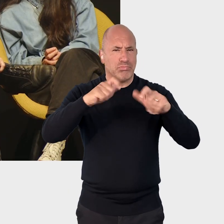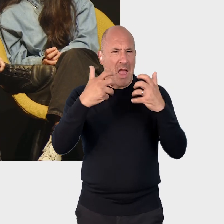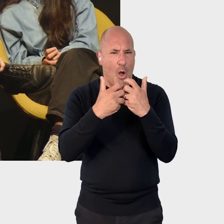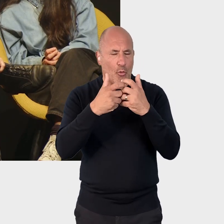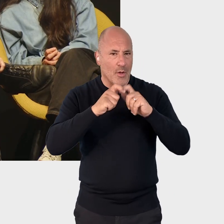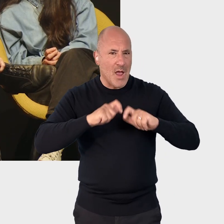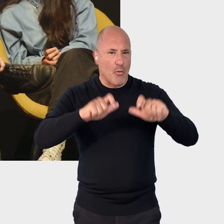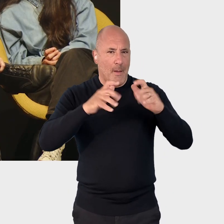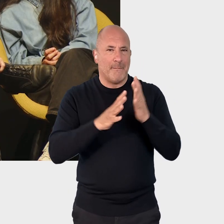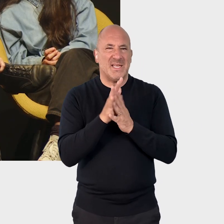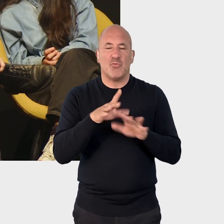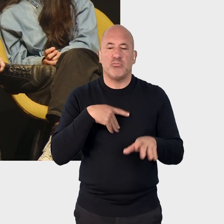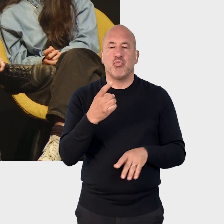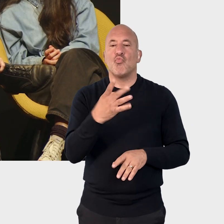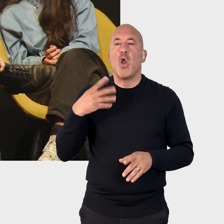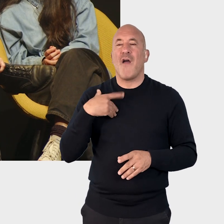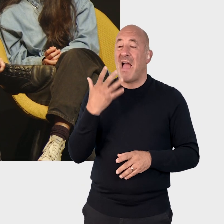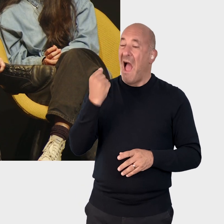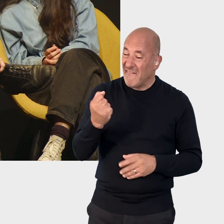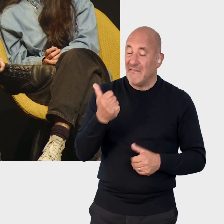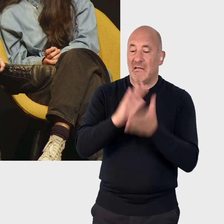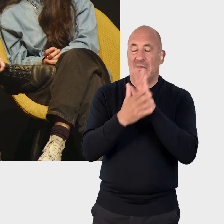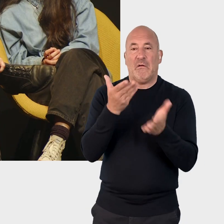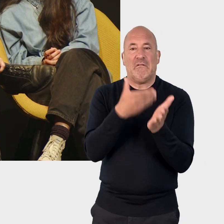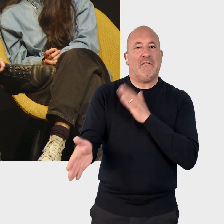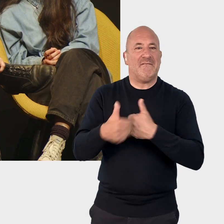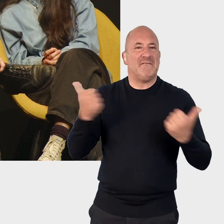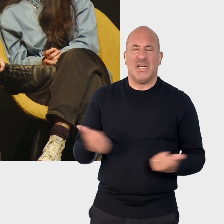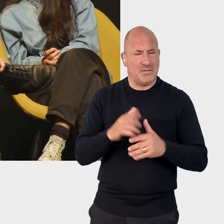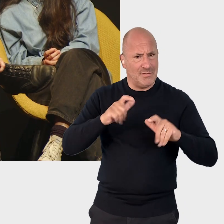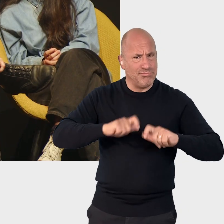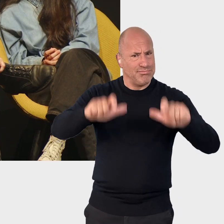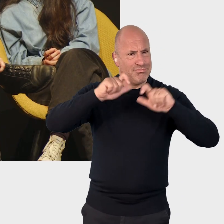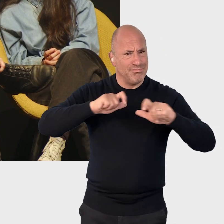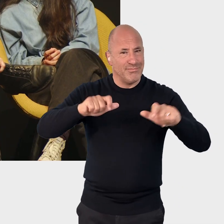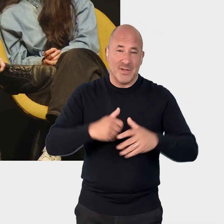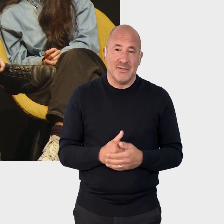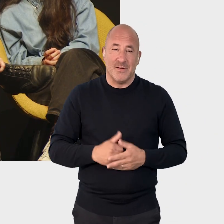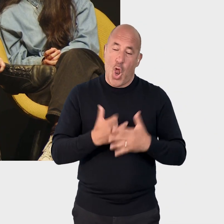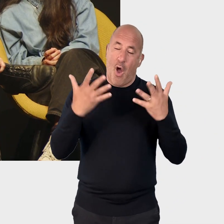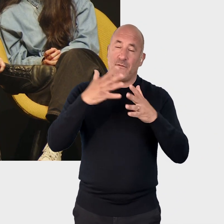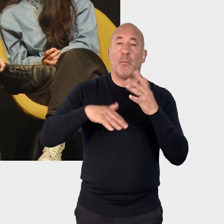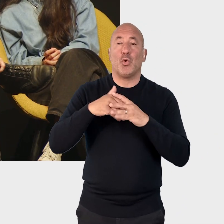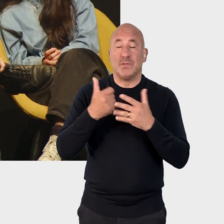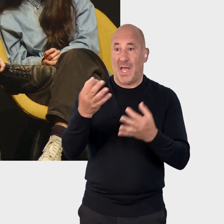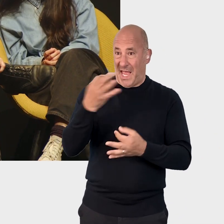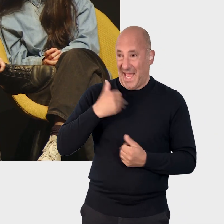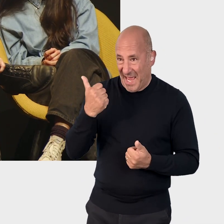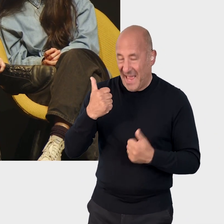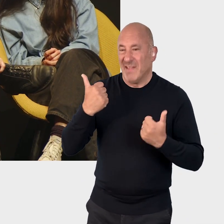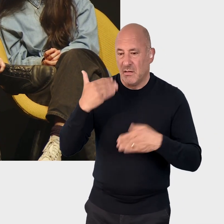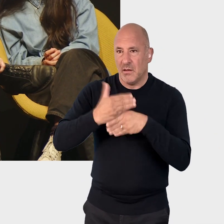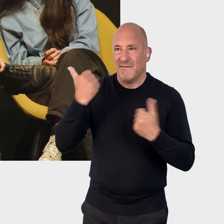guess to find those sort of moments of joy, but also of how you continue that so it doesn't feel like it's something that